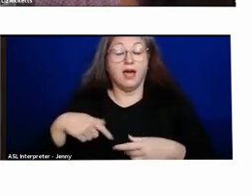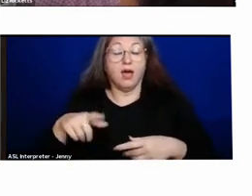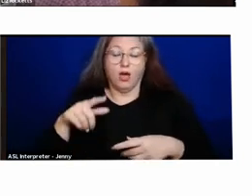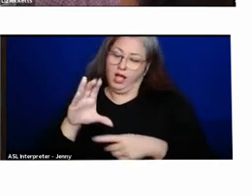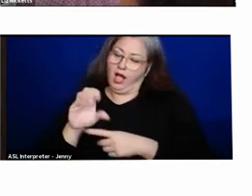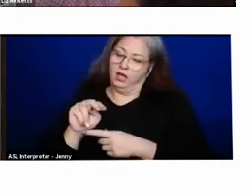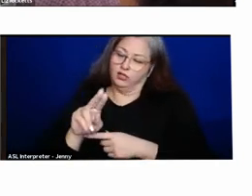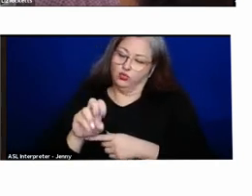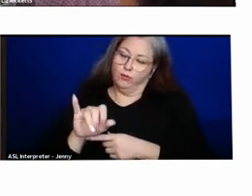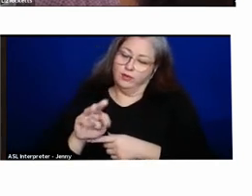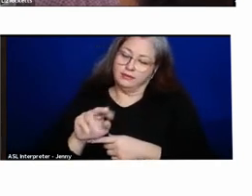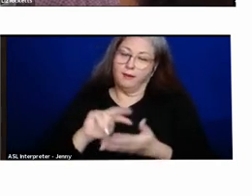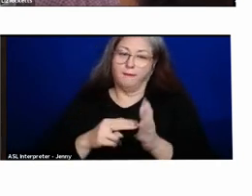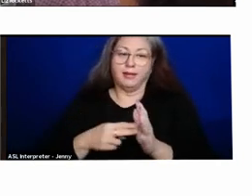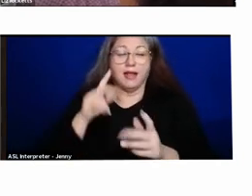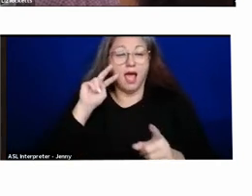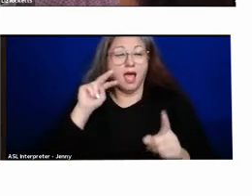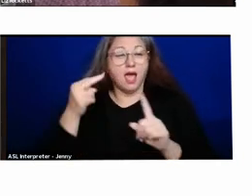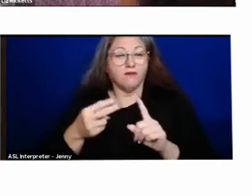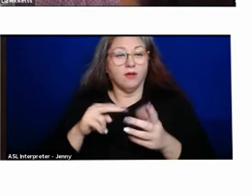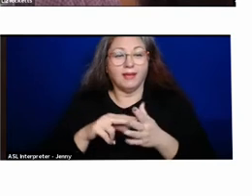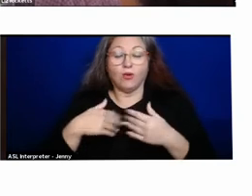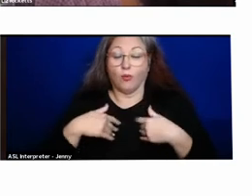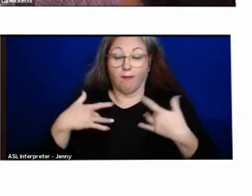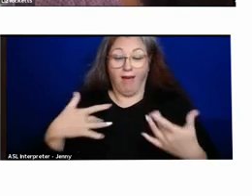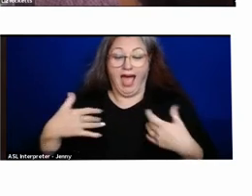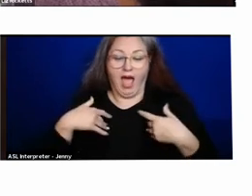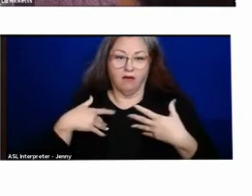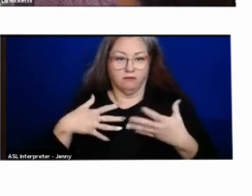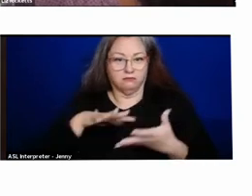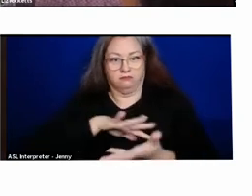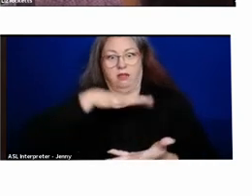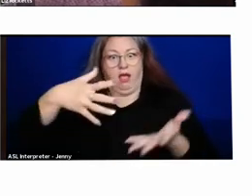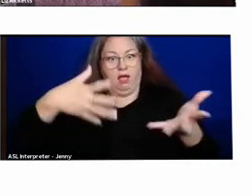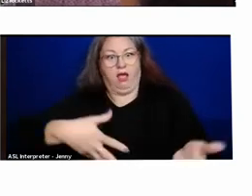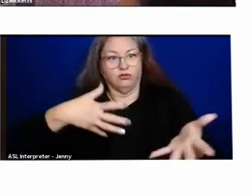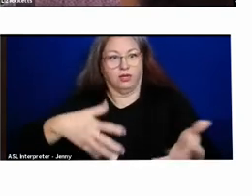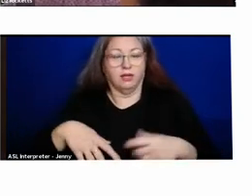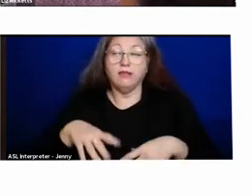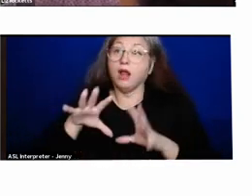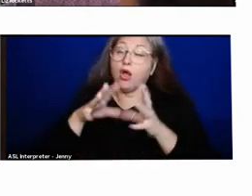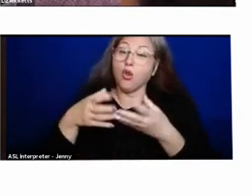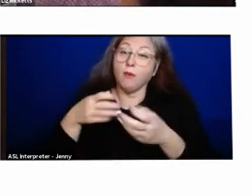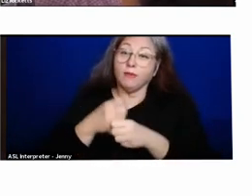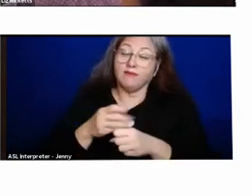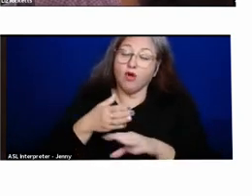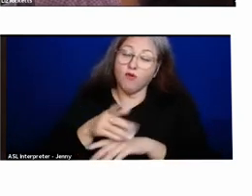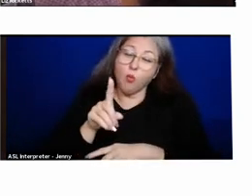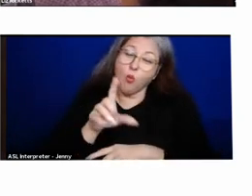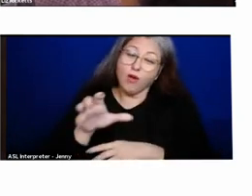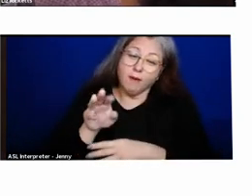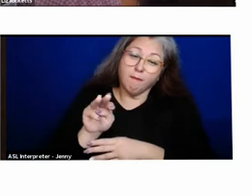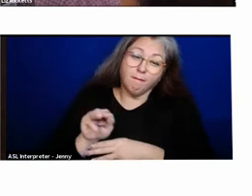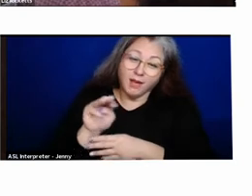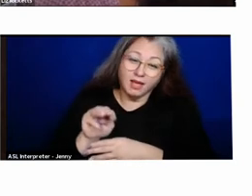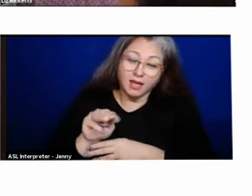us to produce a whole lot of extra stuff. Global garment production is over 100 billion garments a year. Zara was once